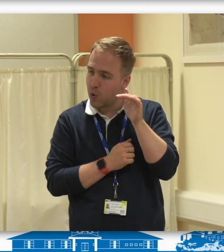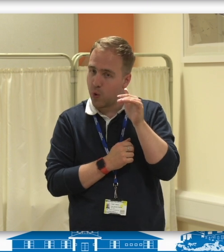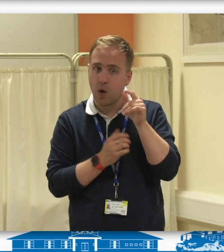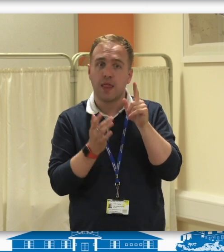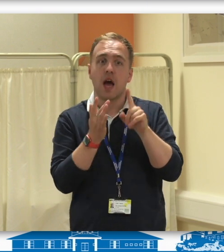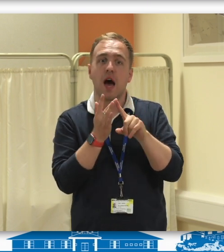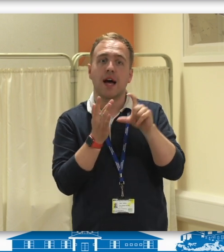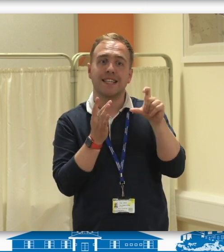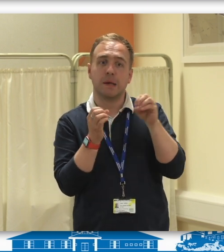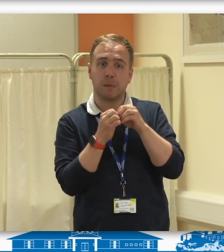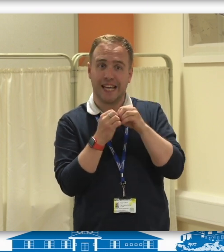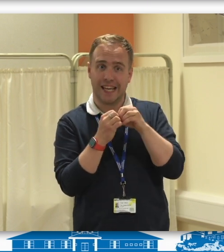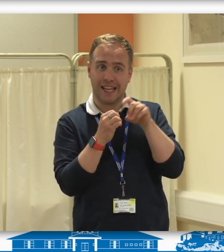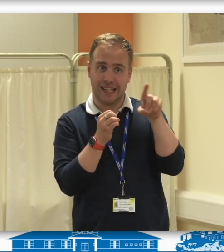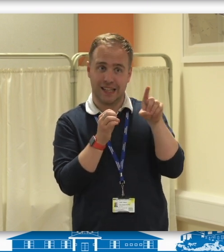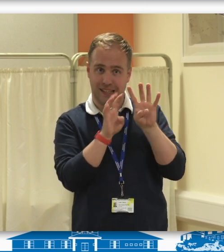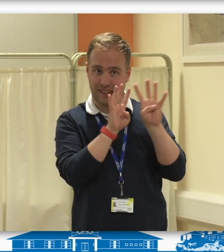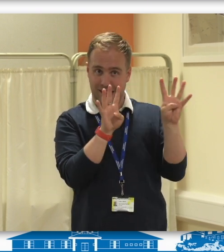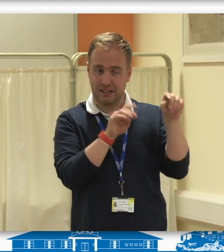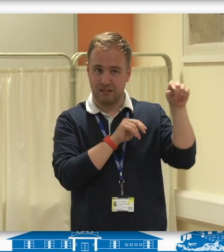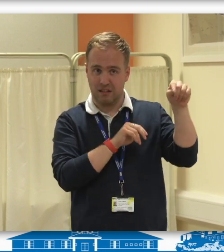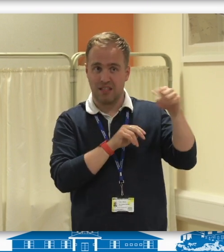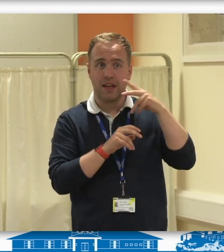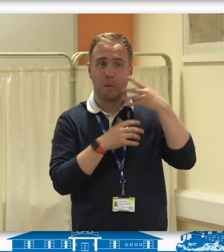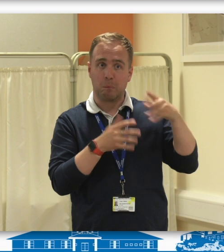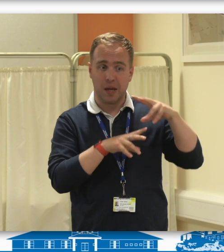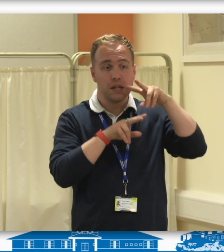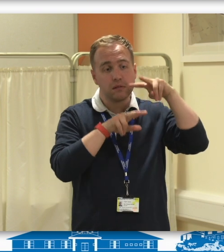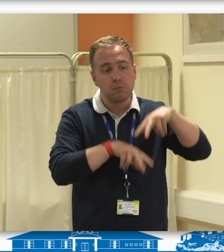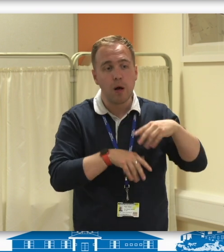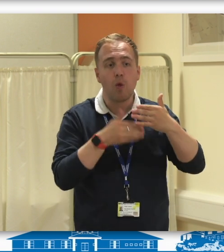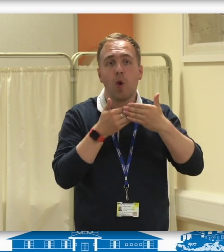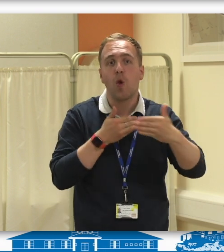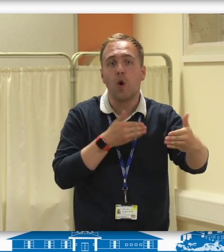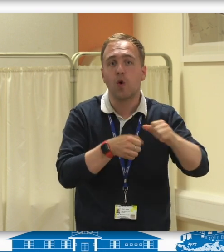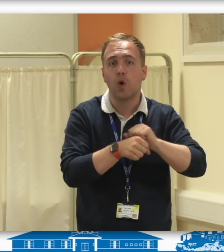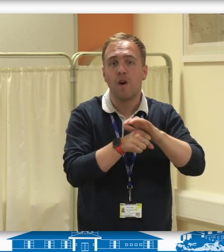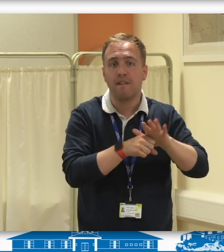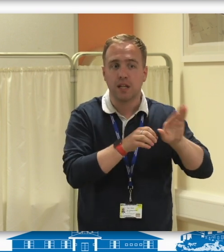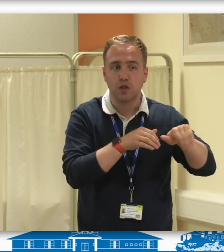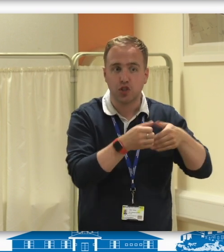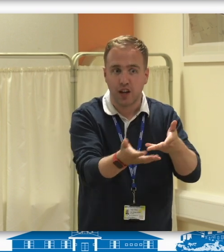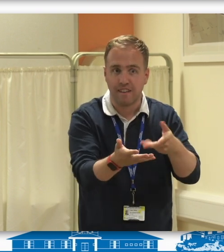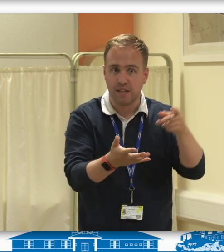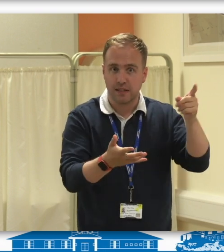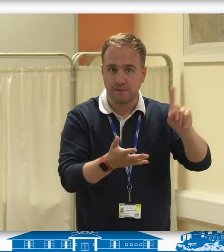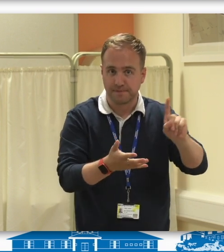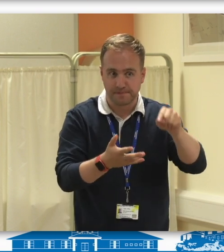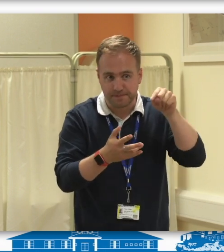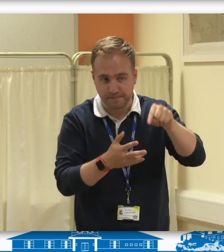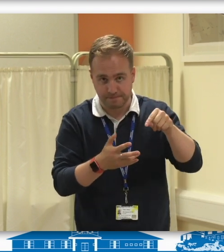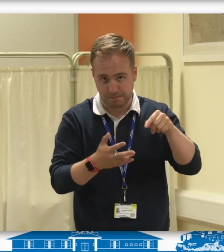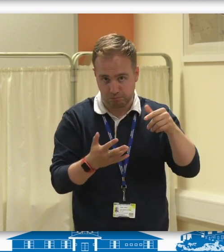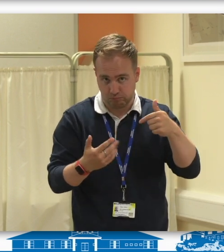Integrated Care Board, the ICB, are looking at the long COVID service, and I